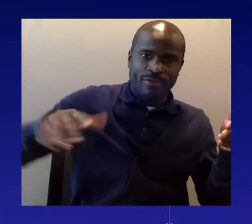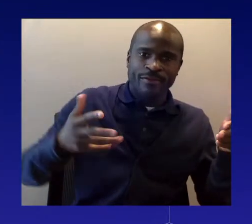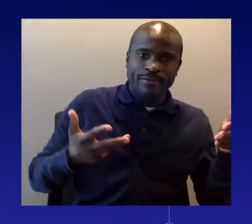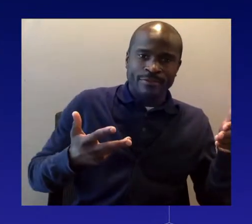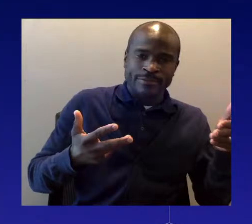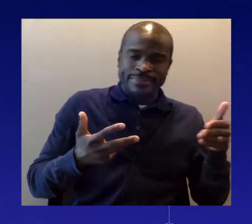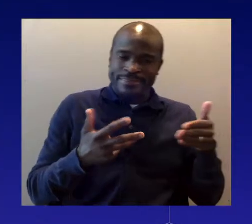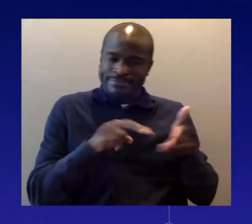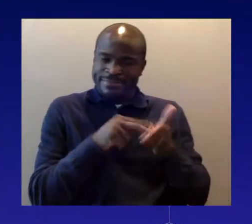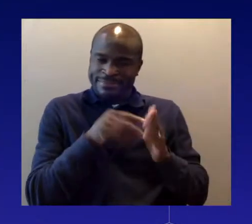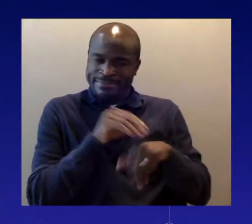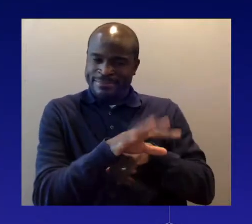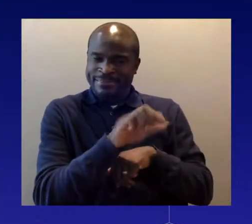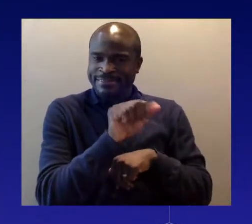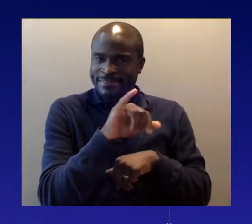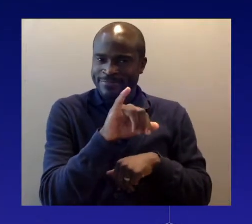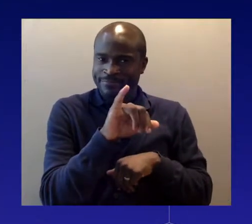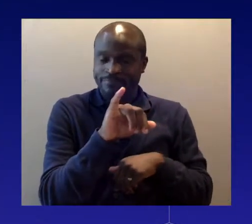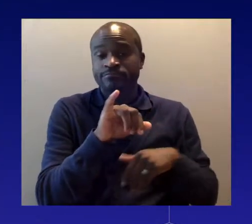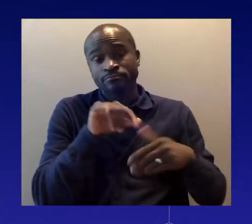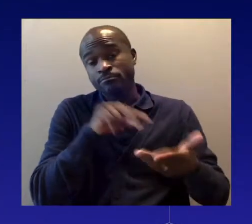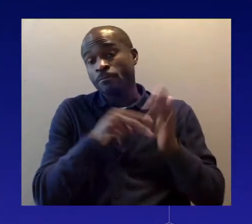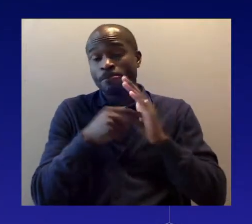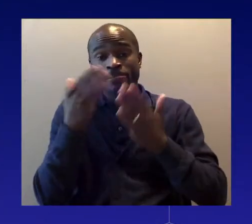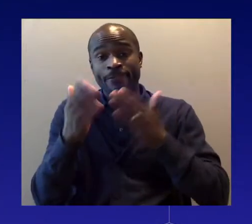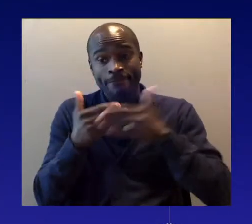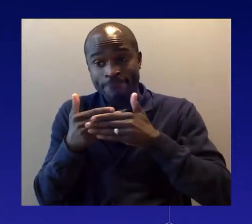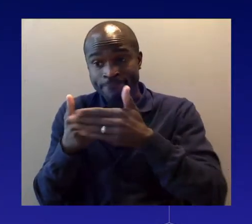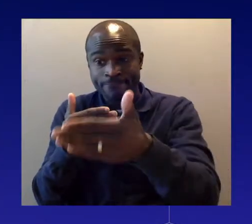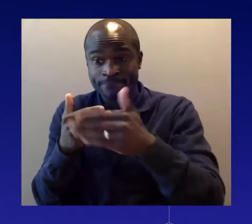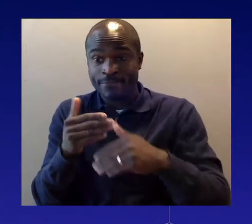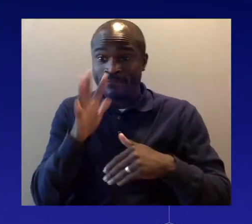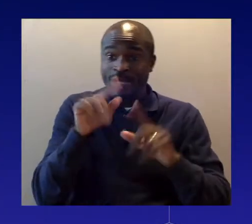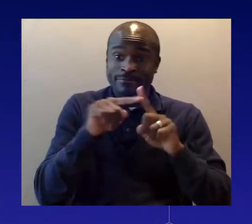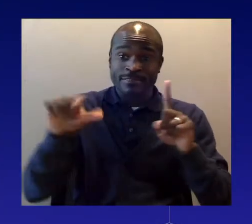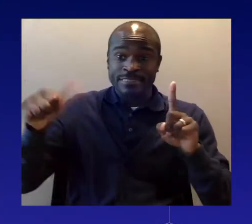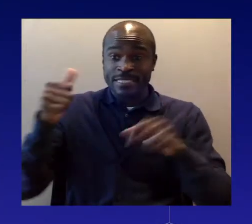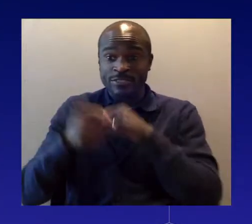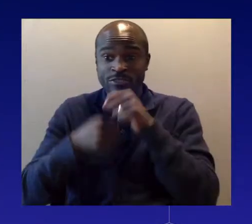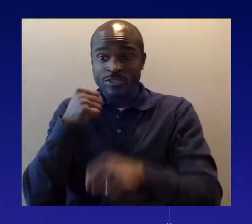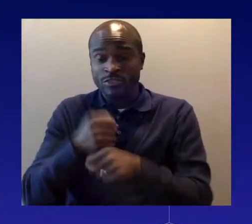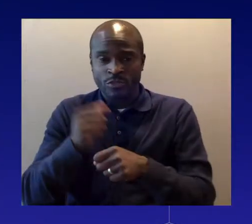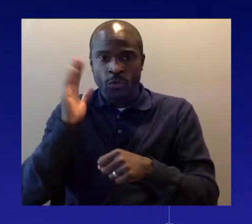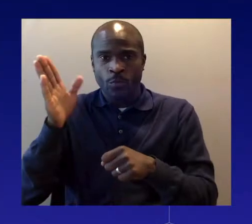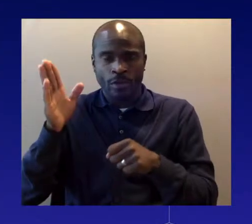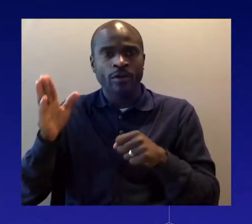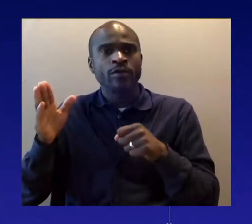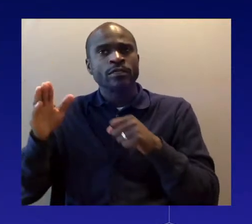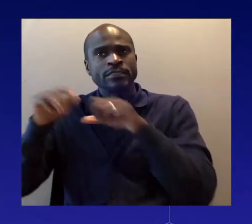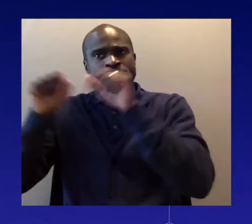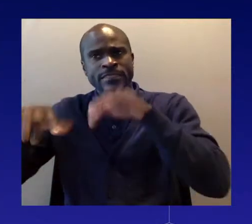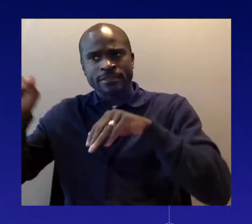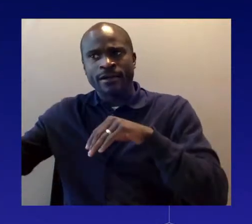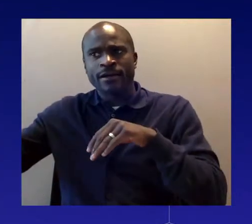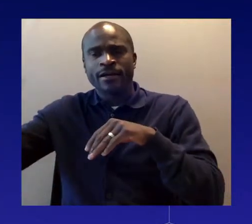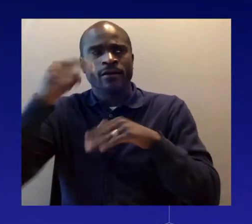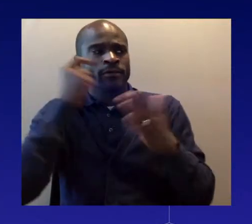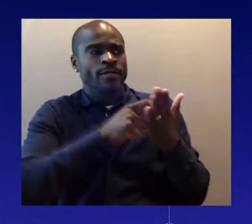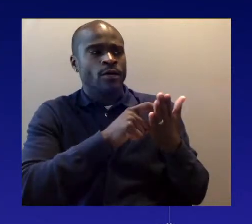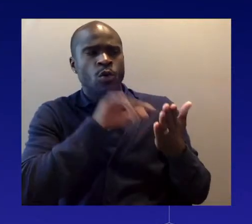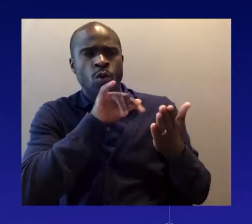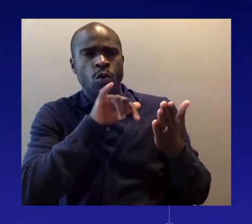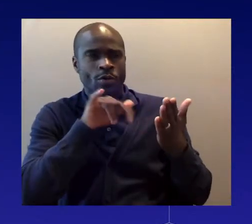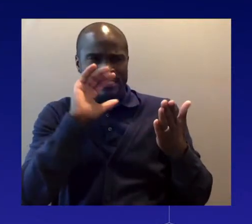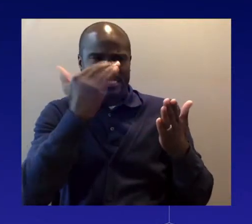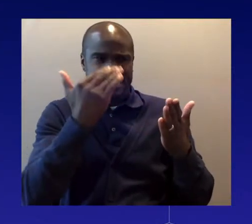that recognizes the peril of AI and builds in enough protections so that we don't end up